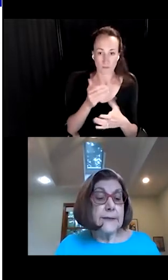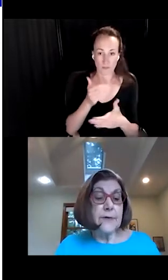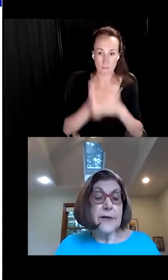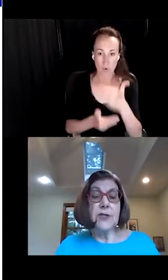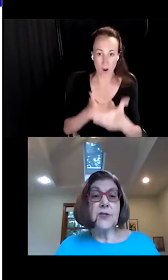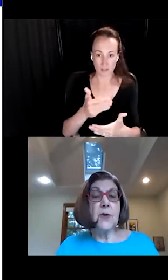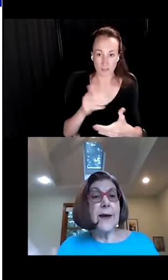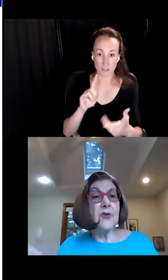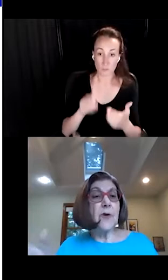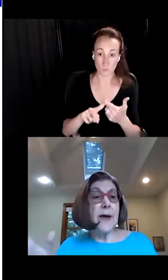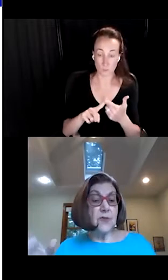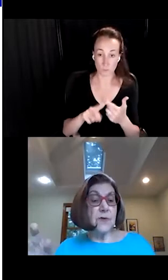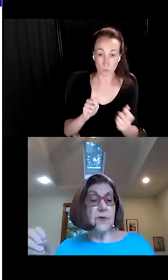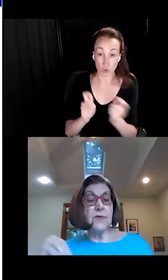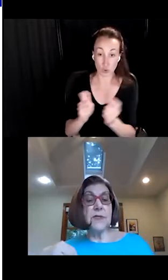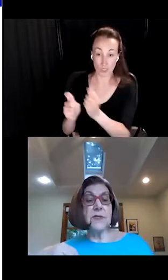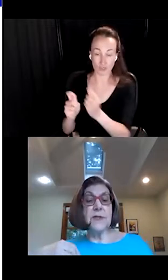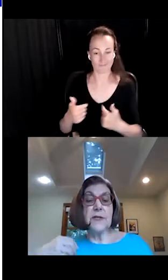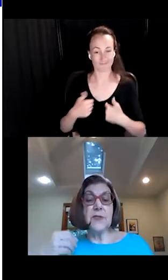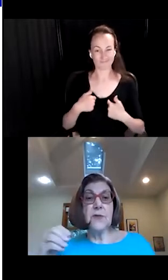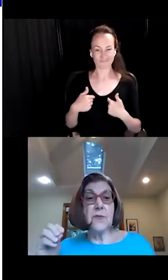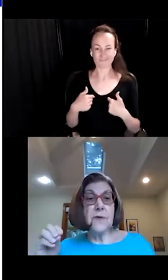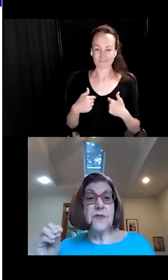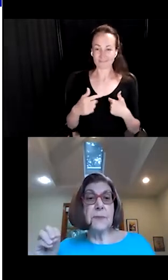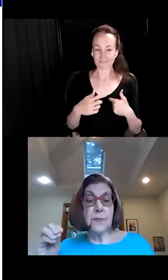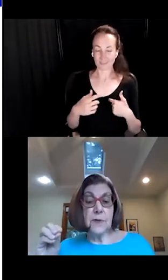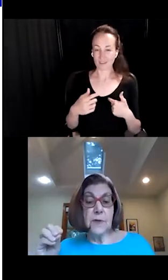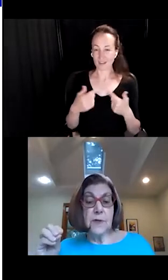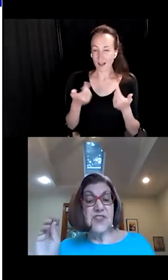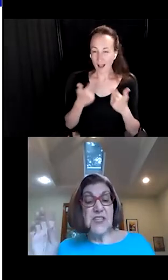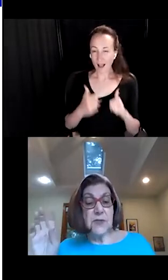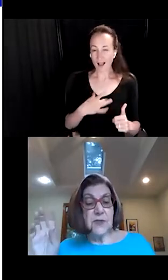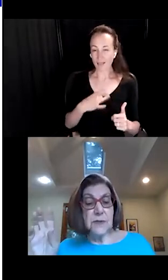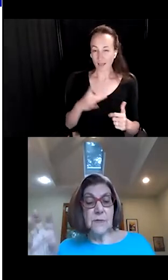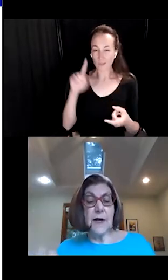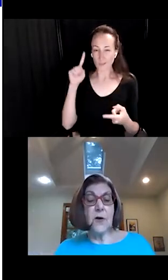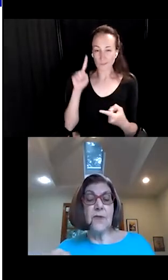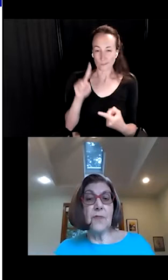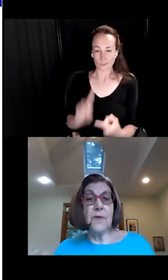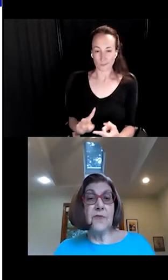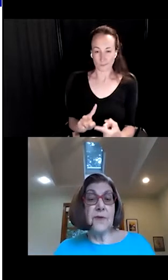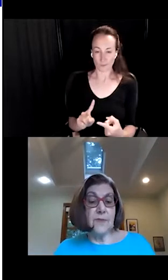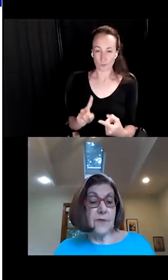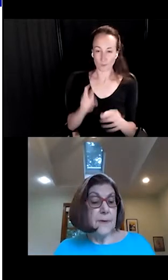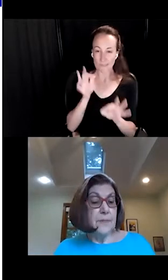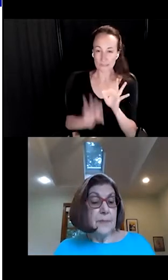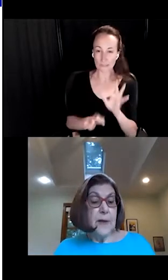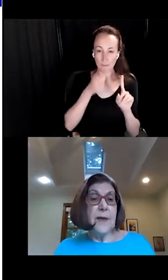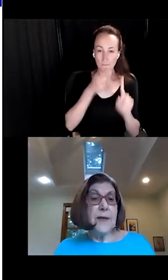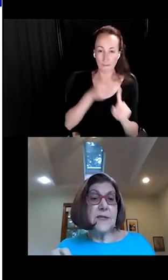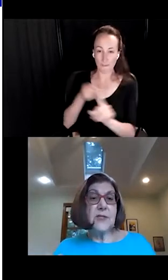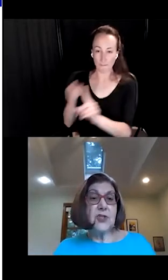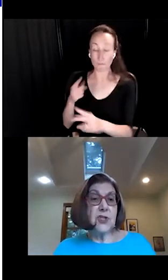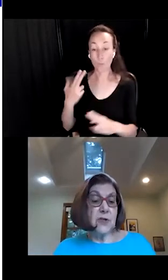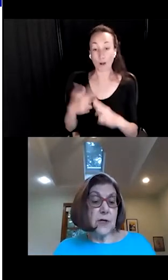like alliteration, so I tried to reduce these things to 3 simple C's, what I call the 3 C's.